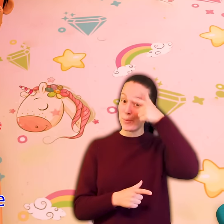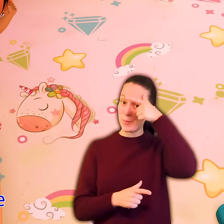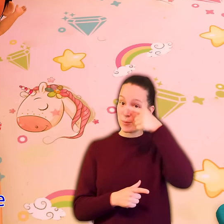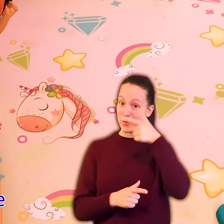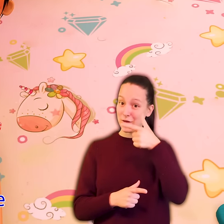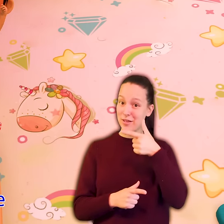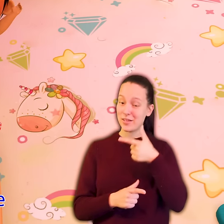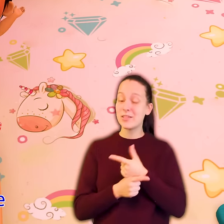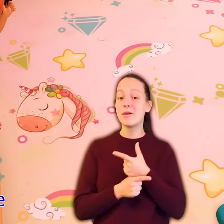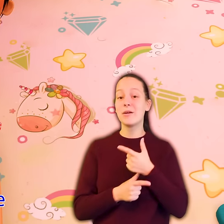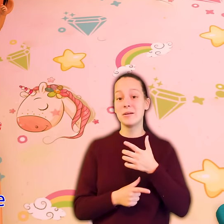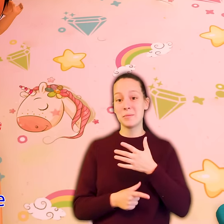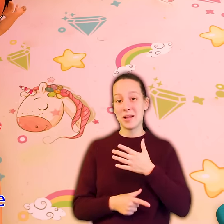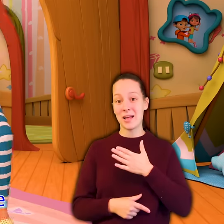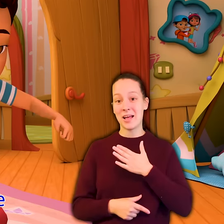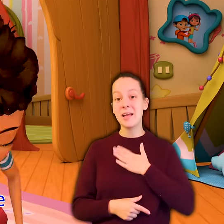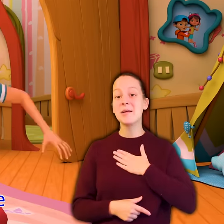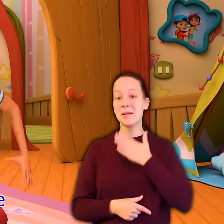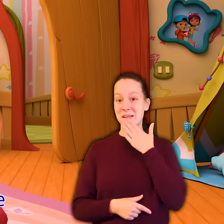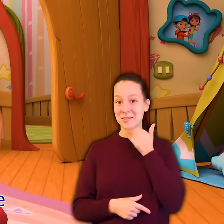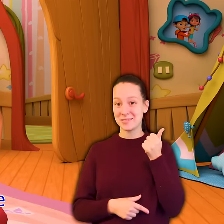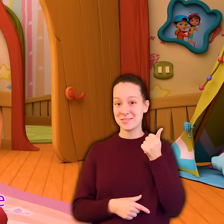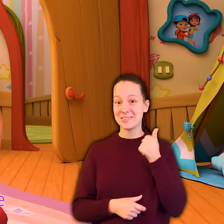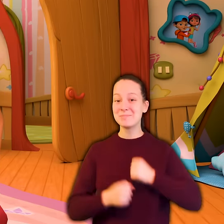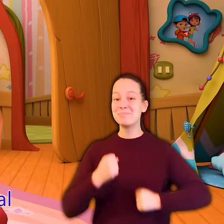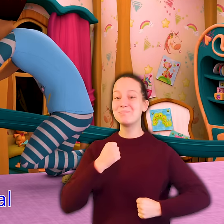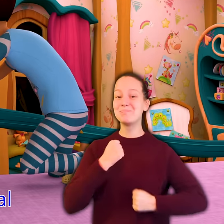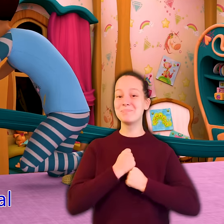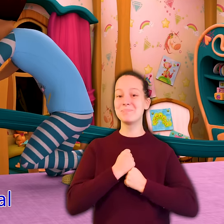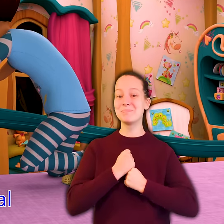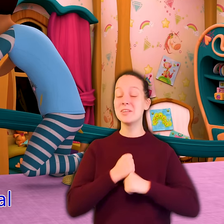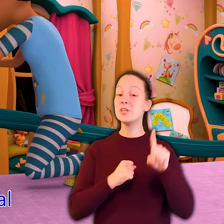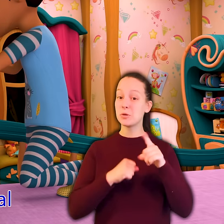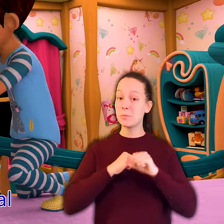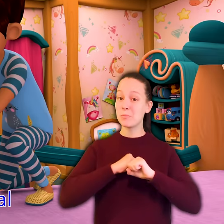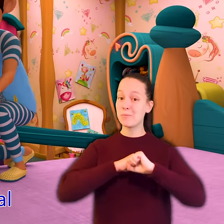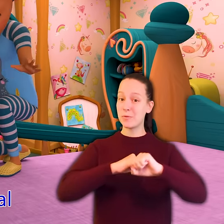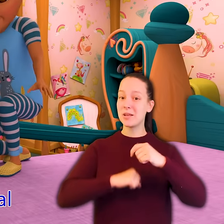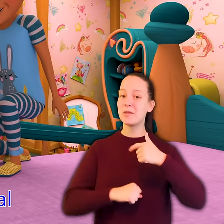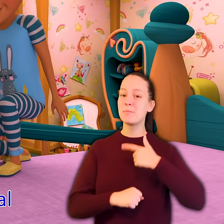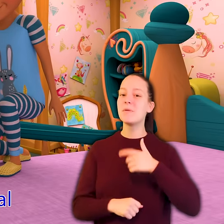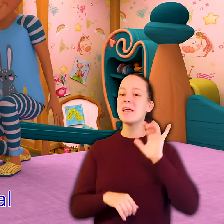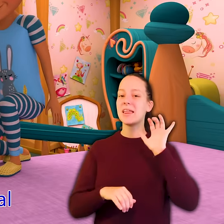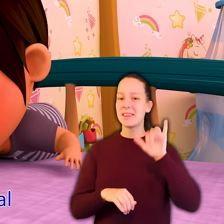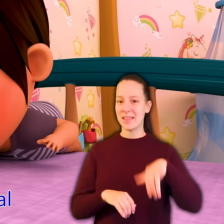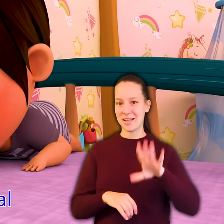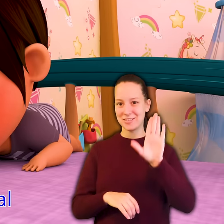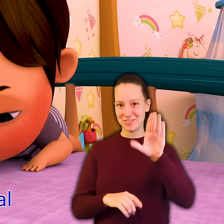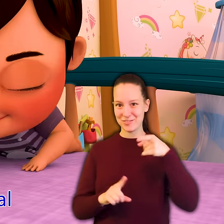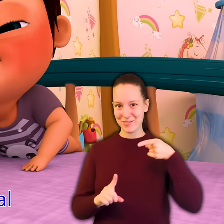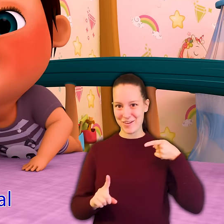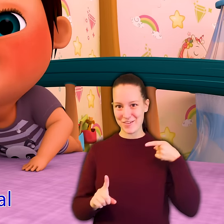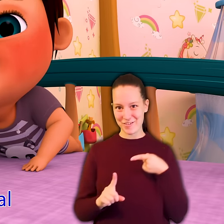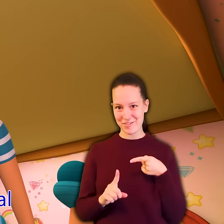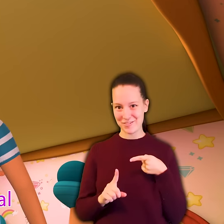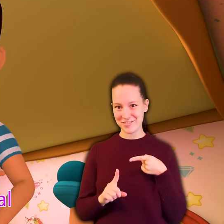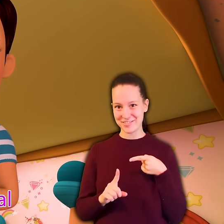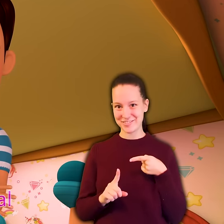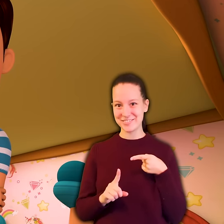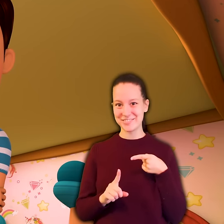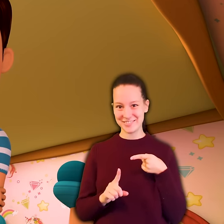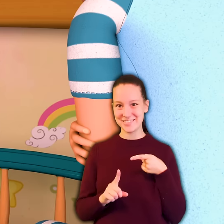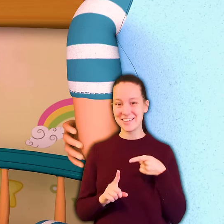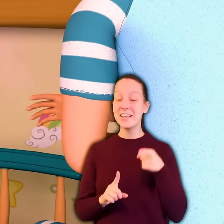brother brother my backbone protecting me is your only